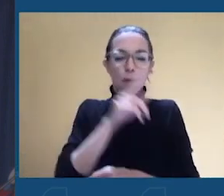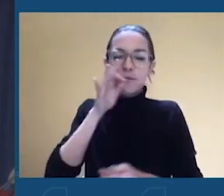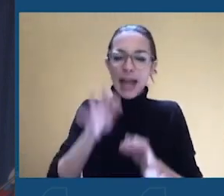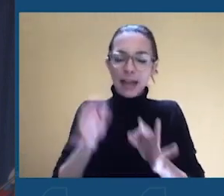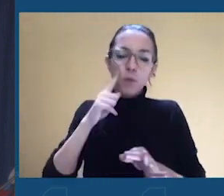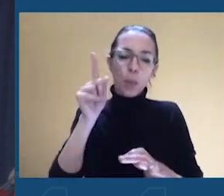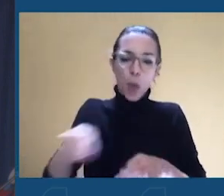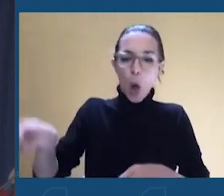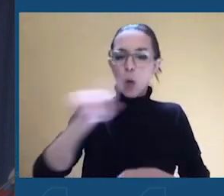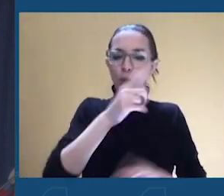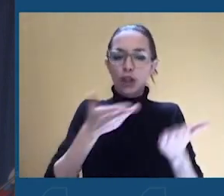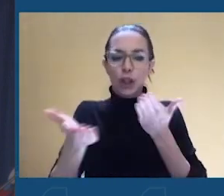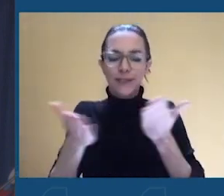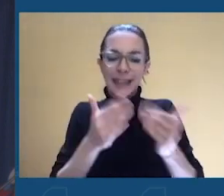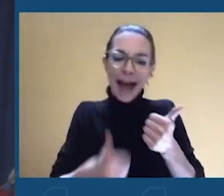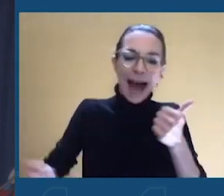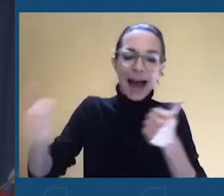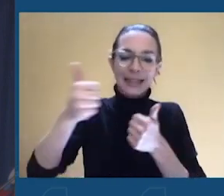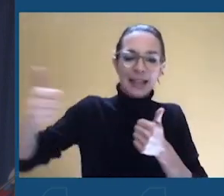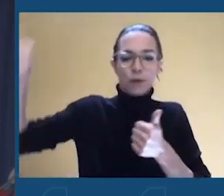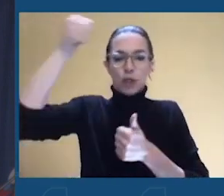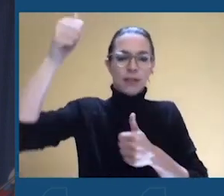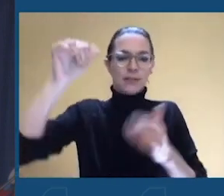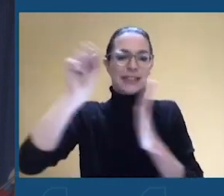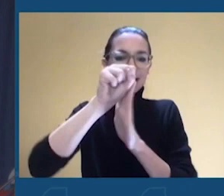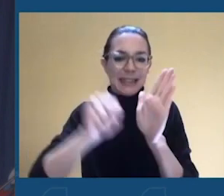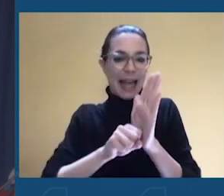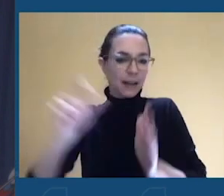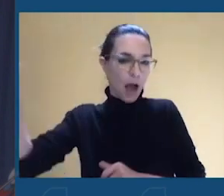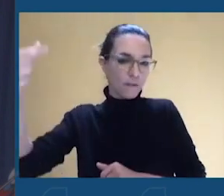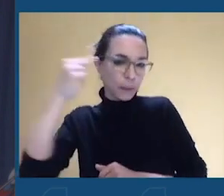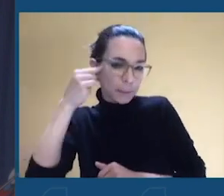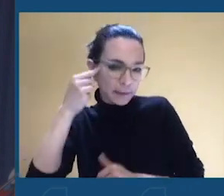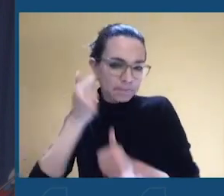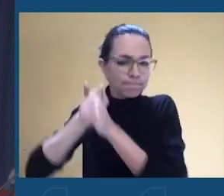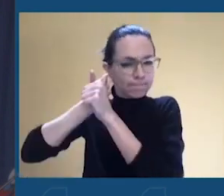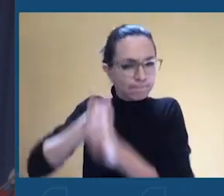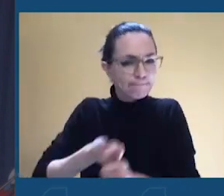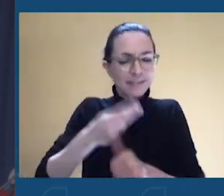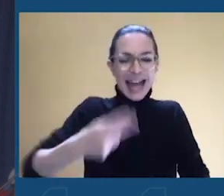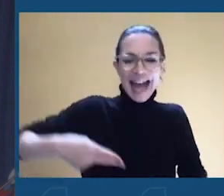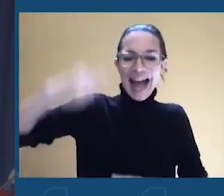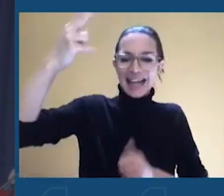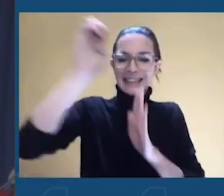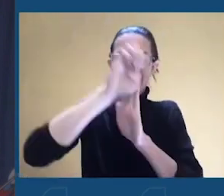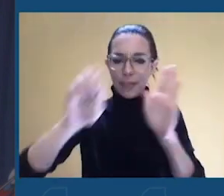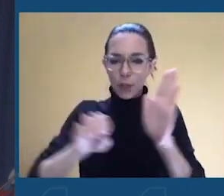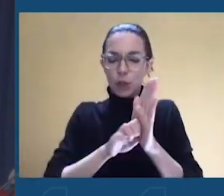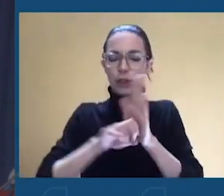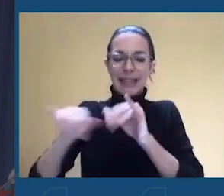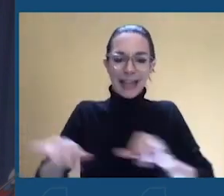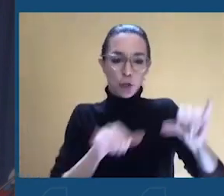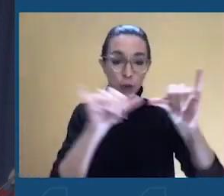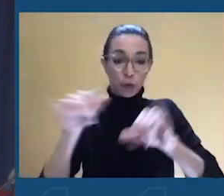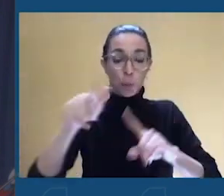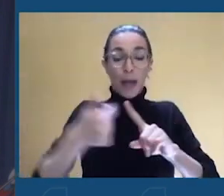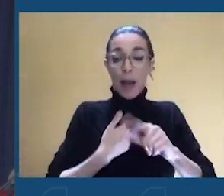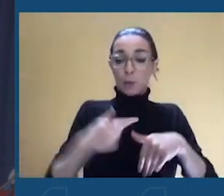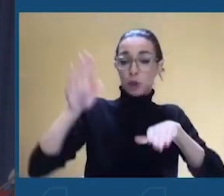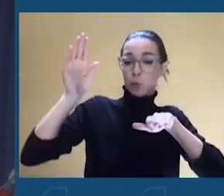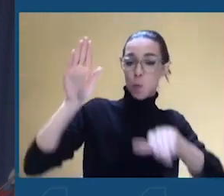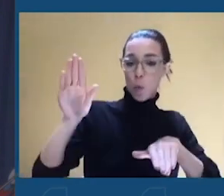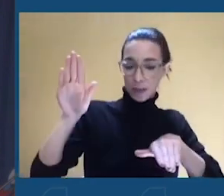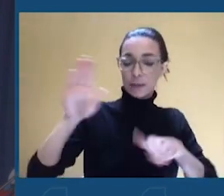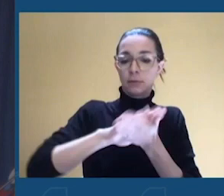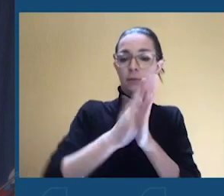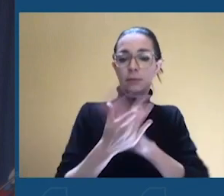of state government, adhering to the highest ethical standards. When I was sworn into office just a few months